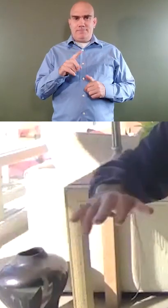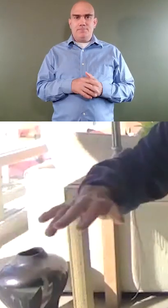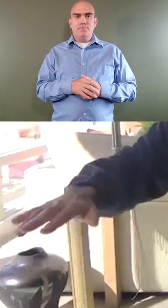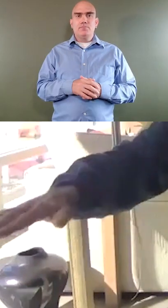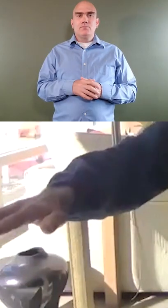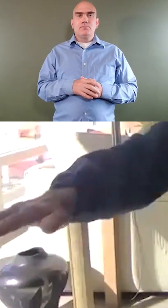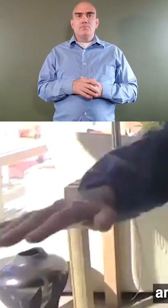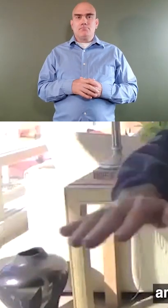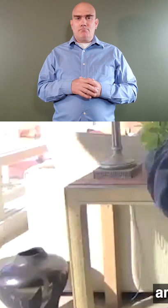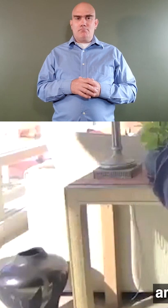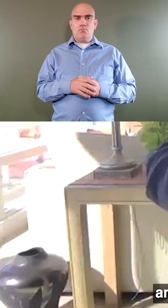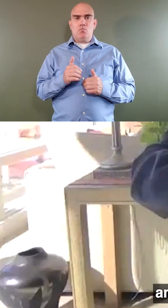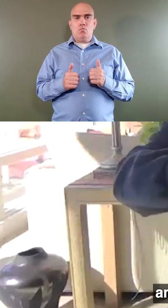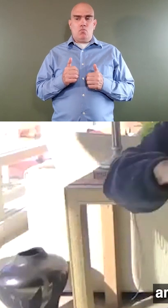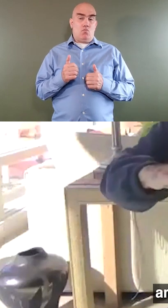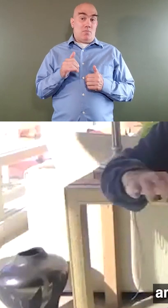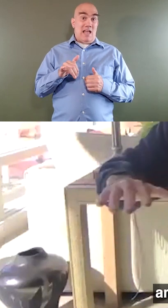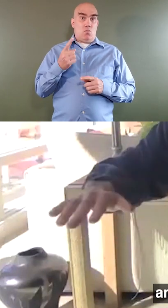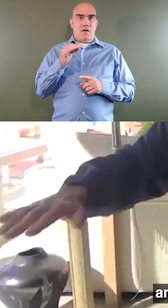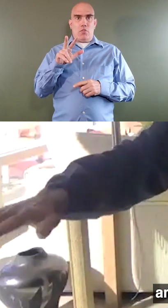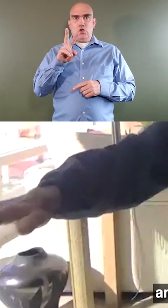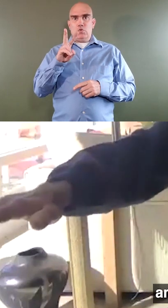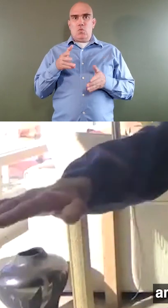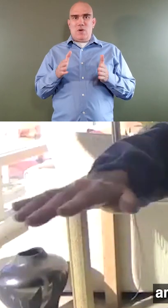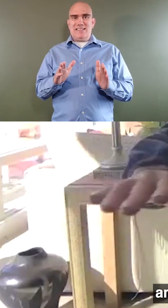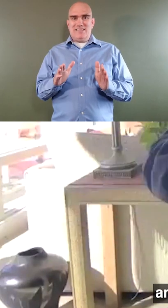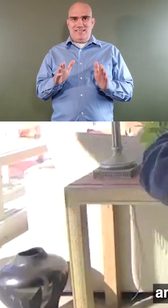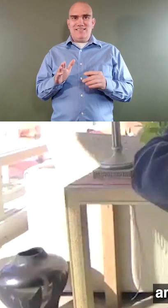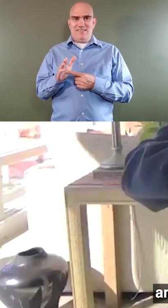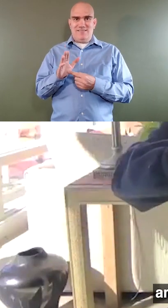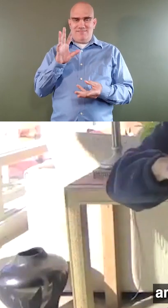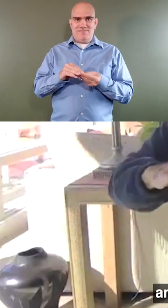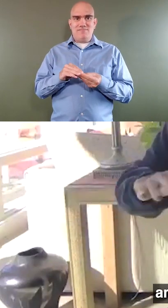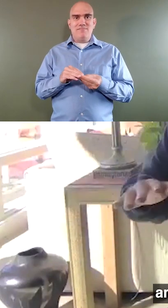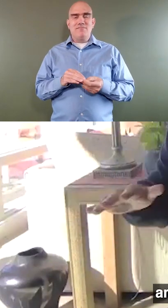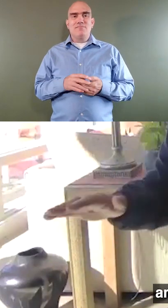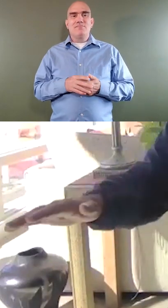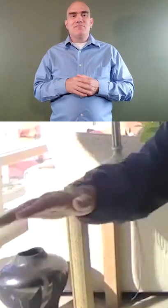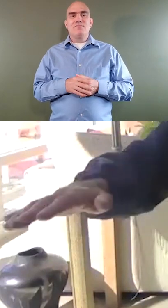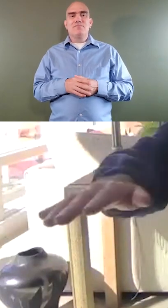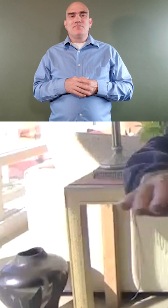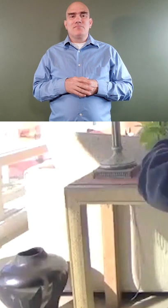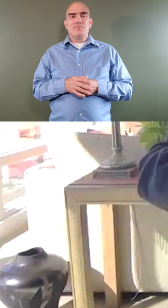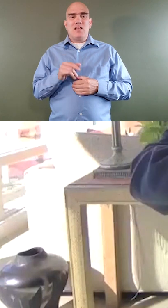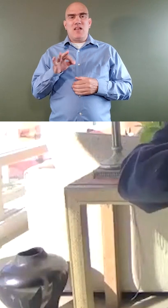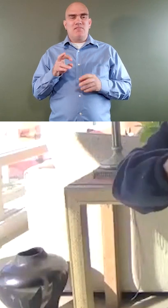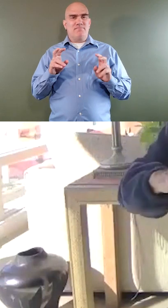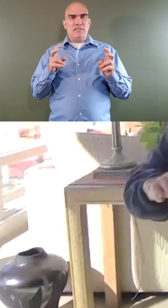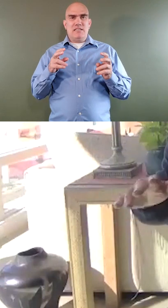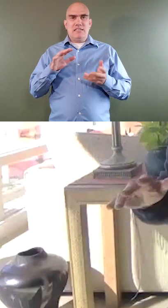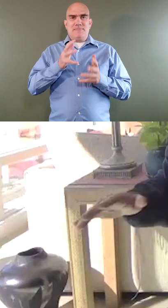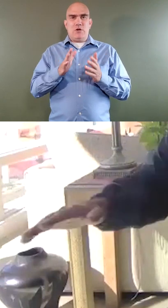that we did, and which is one of the 32 ways of spinning your